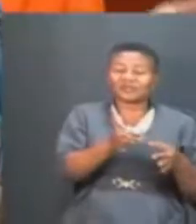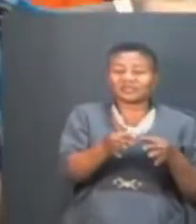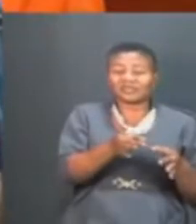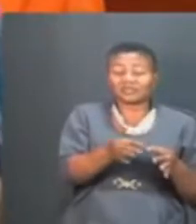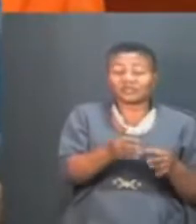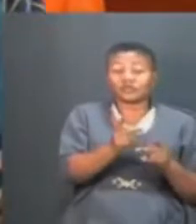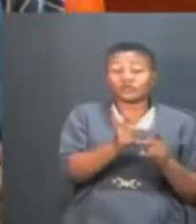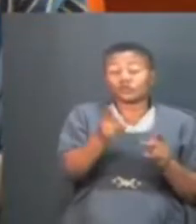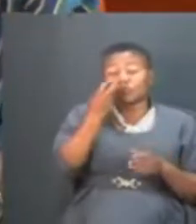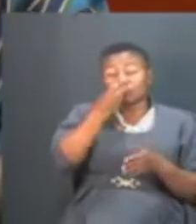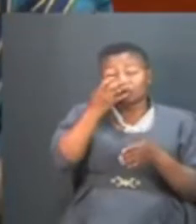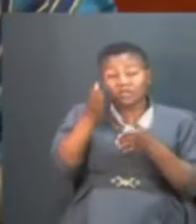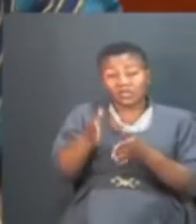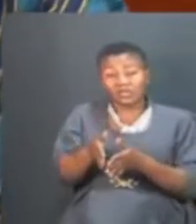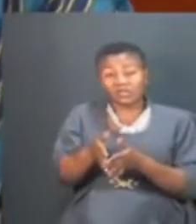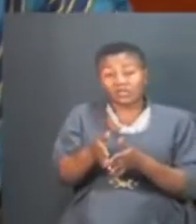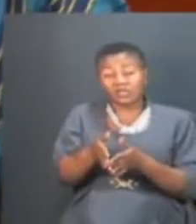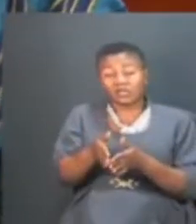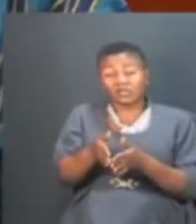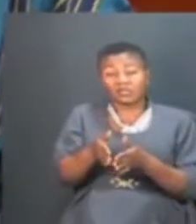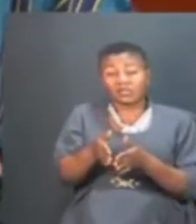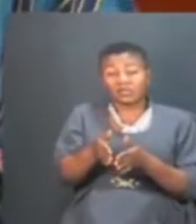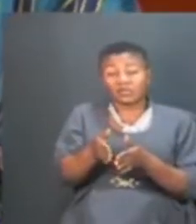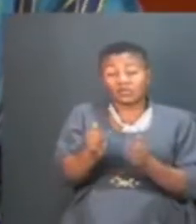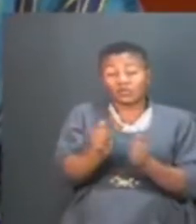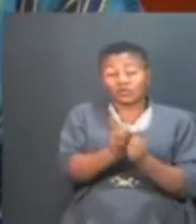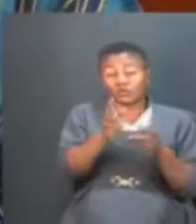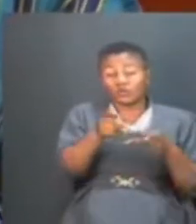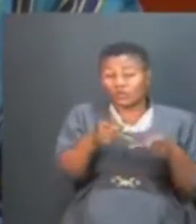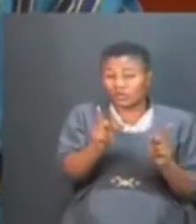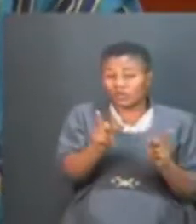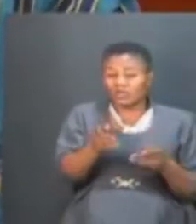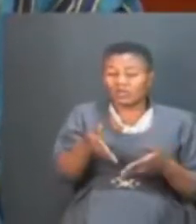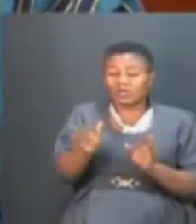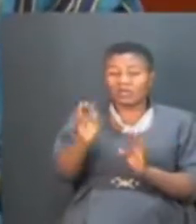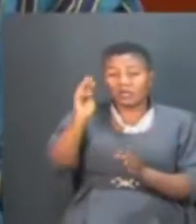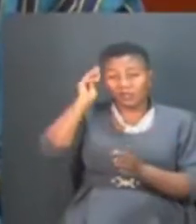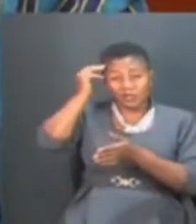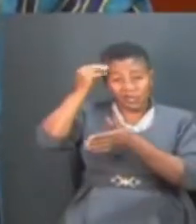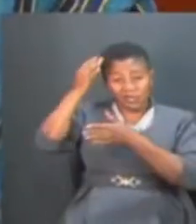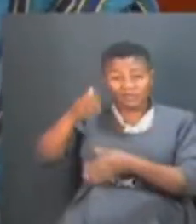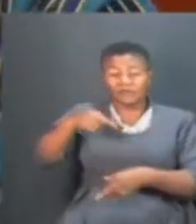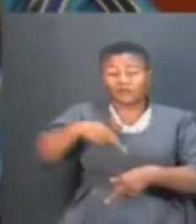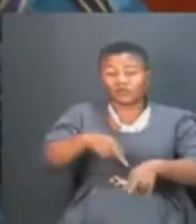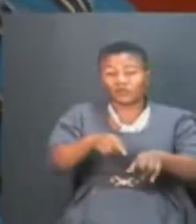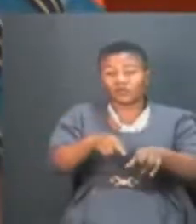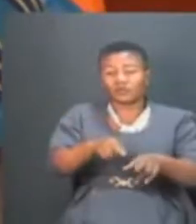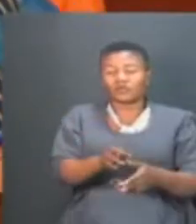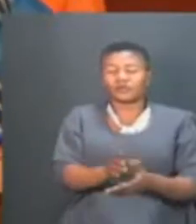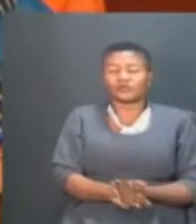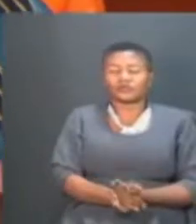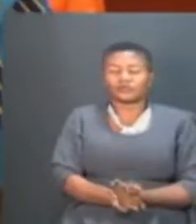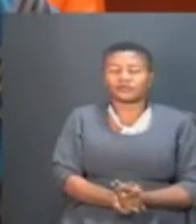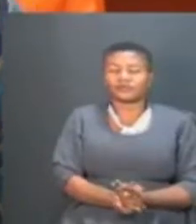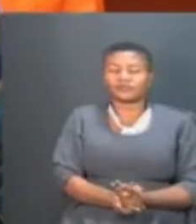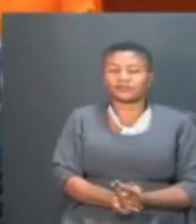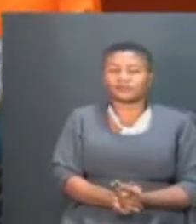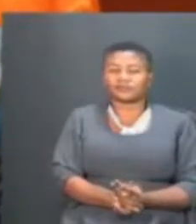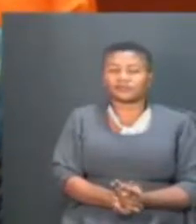leave, we pray that the Minister for Roads and Highways will do this on his behalf.